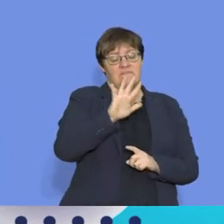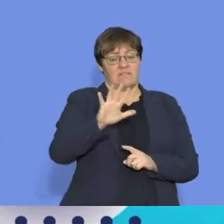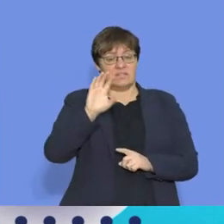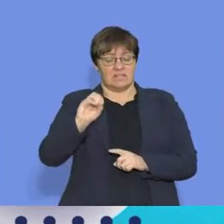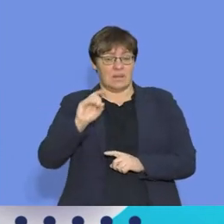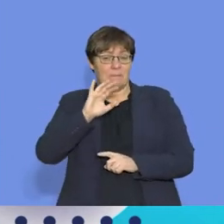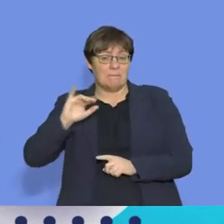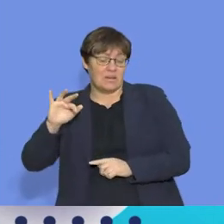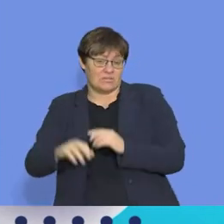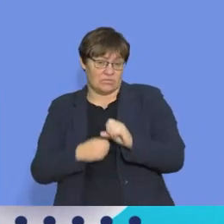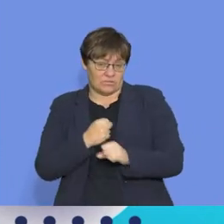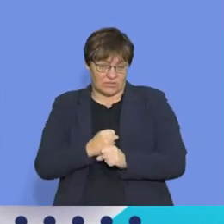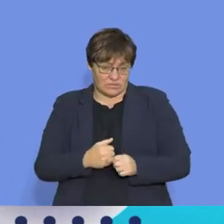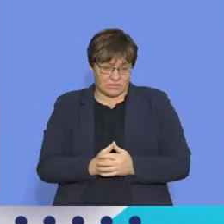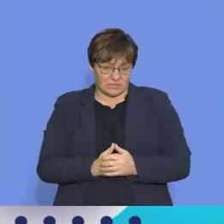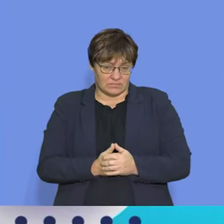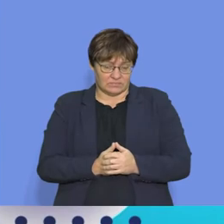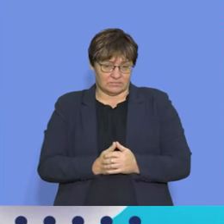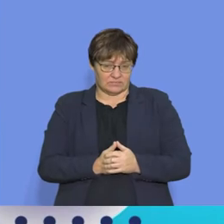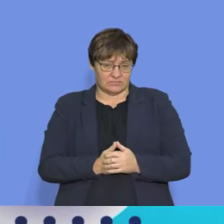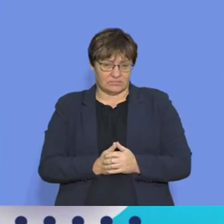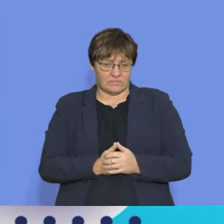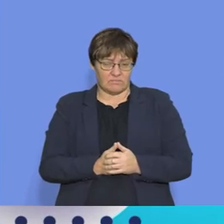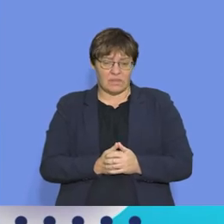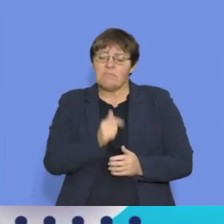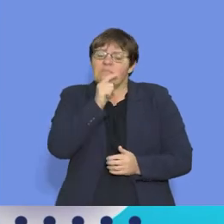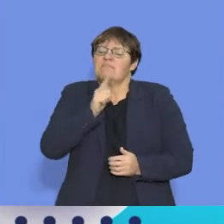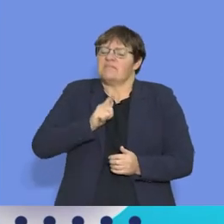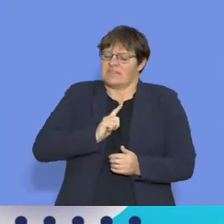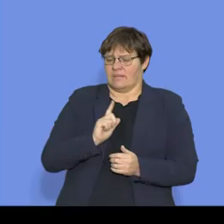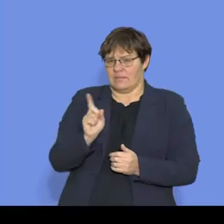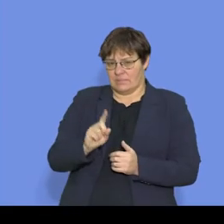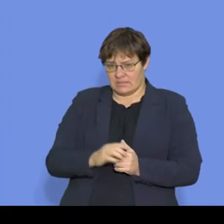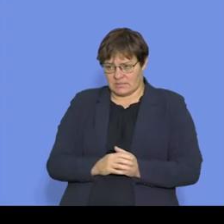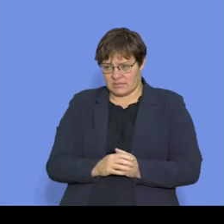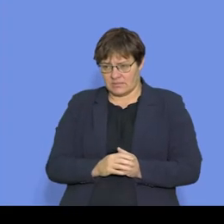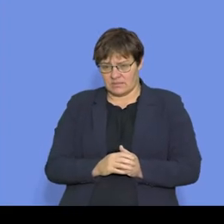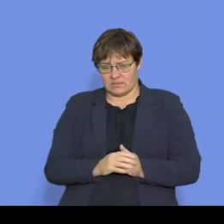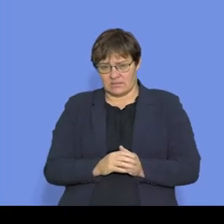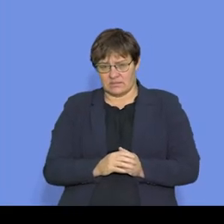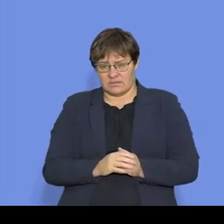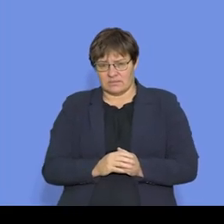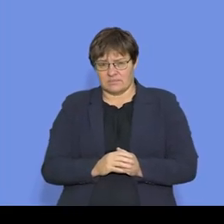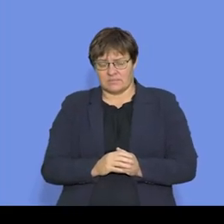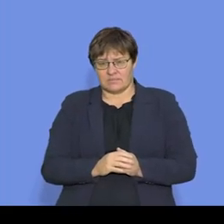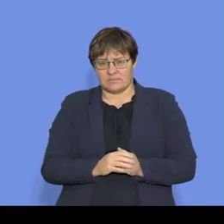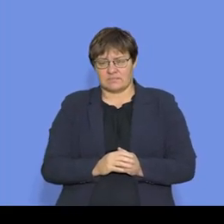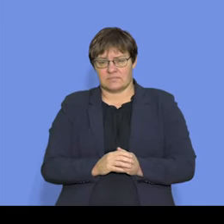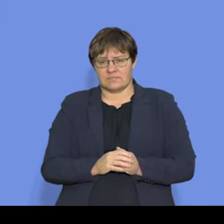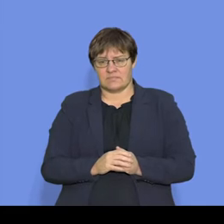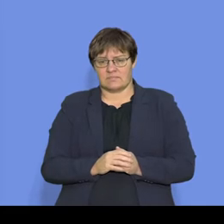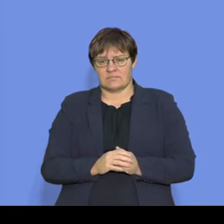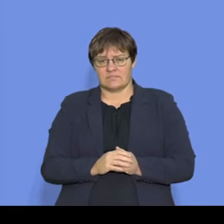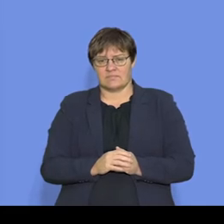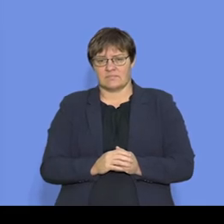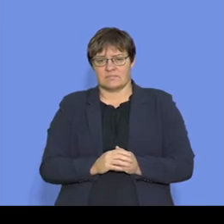so million years. Let's have a look at what it's actually telling us. So, if we look at this, we can